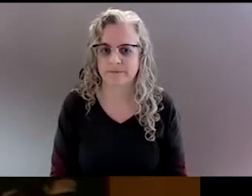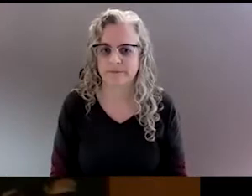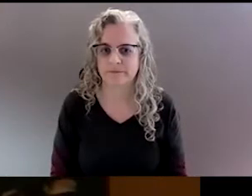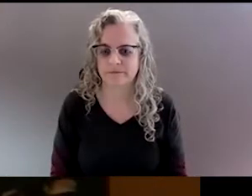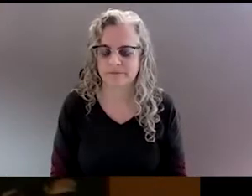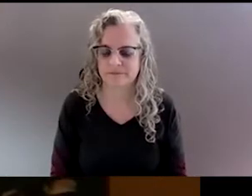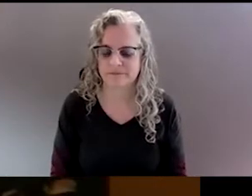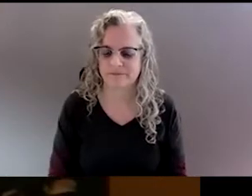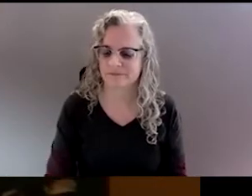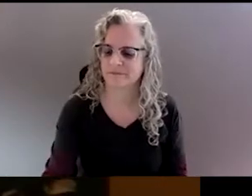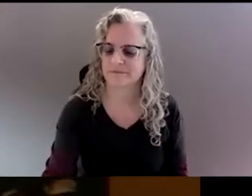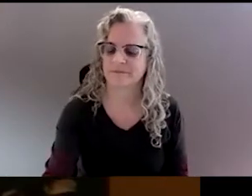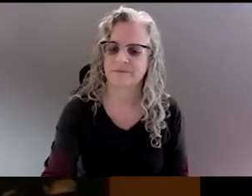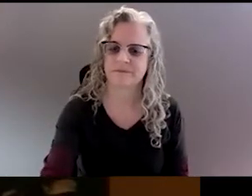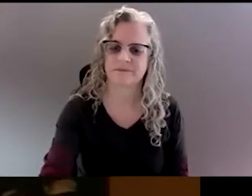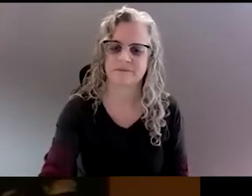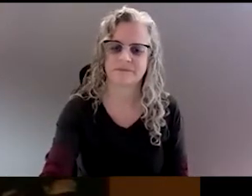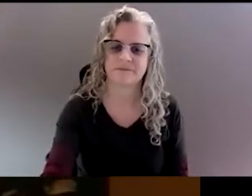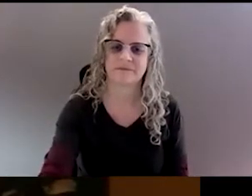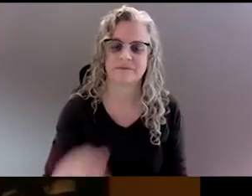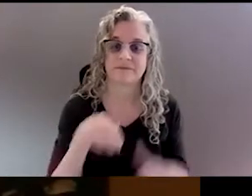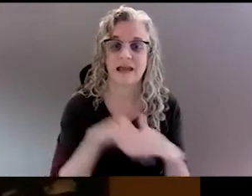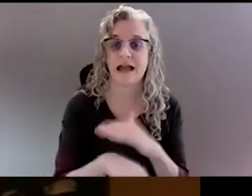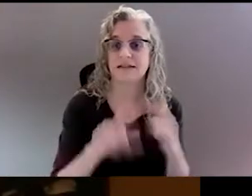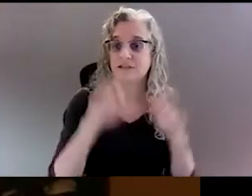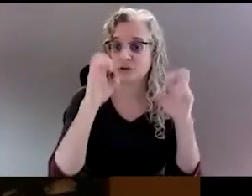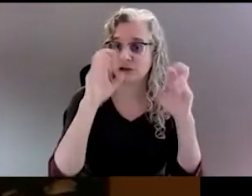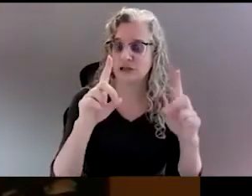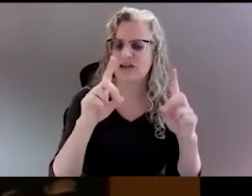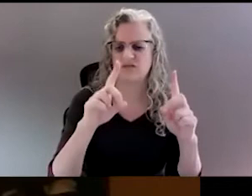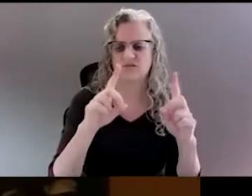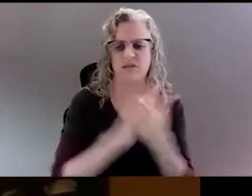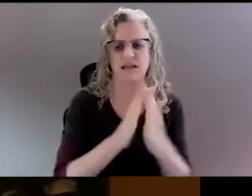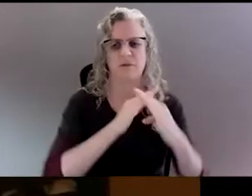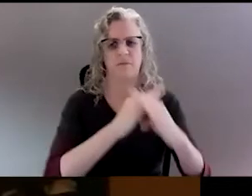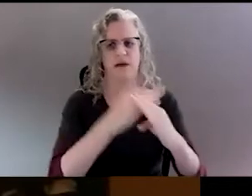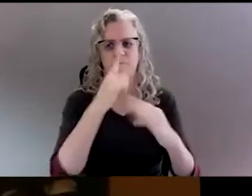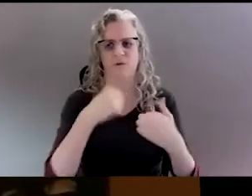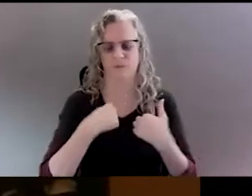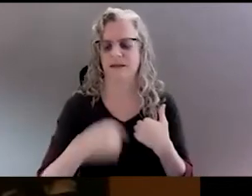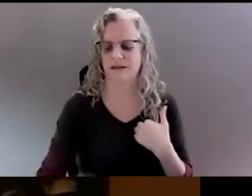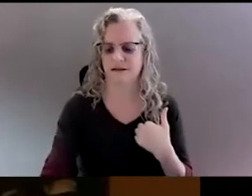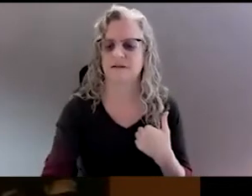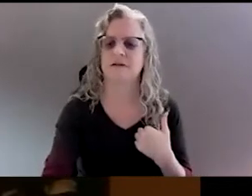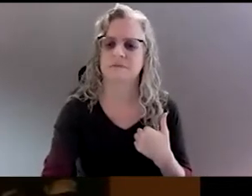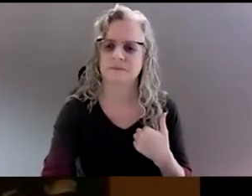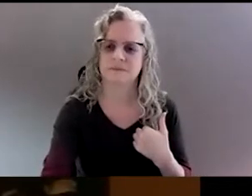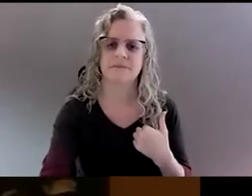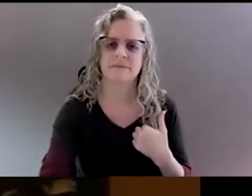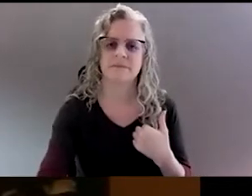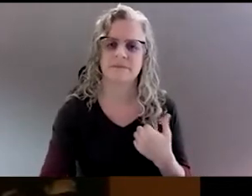barrier for me personally. So thinking about the ways in which I could